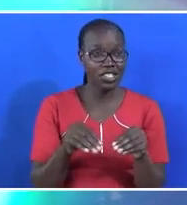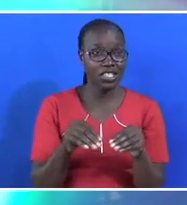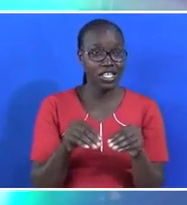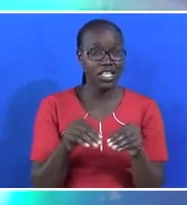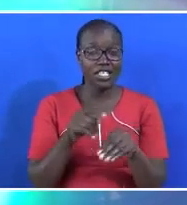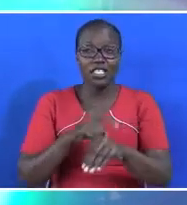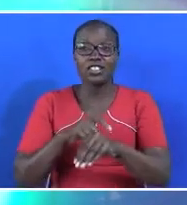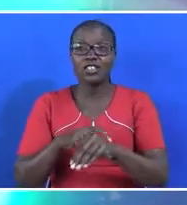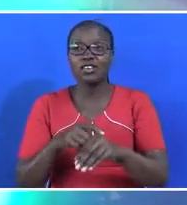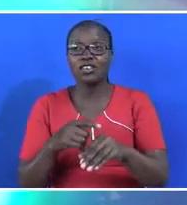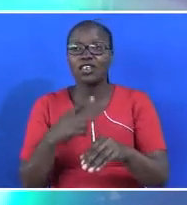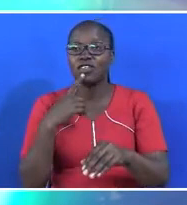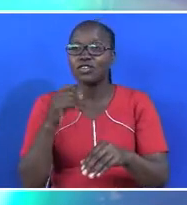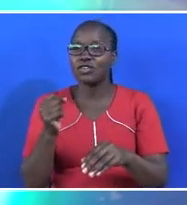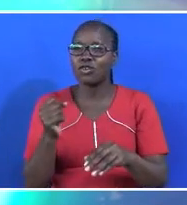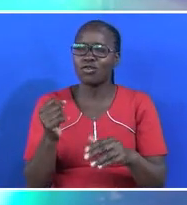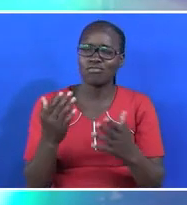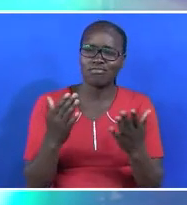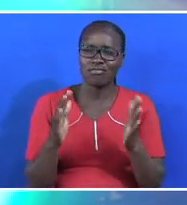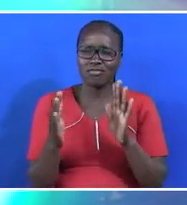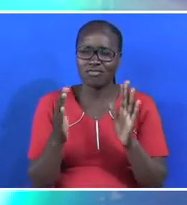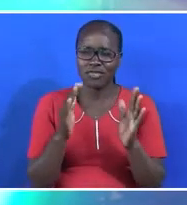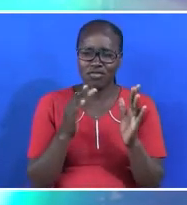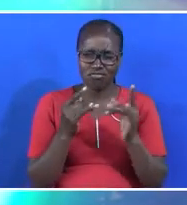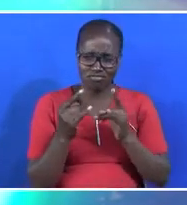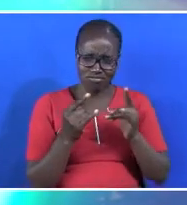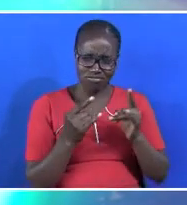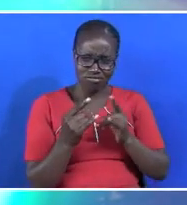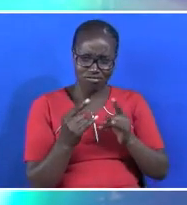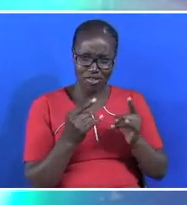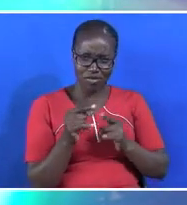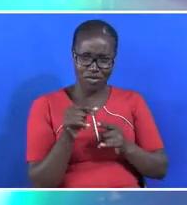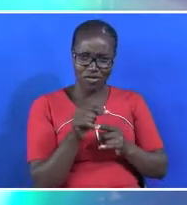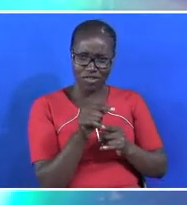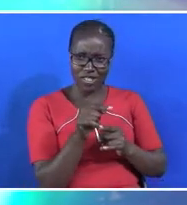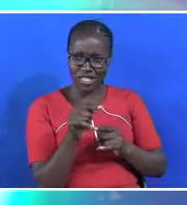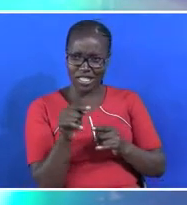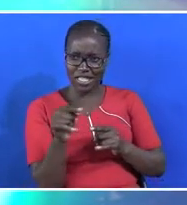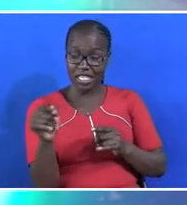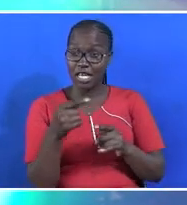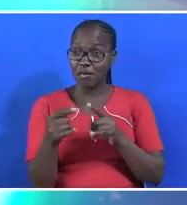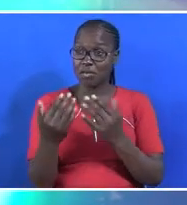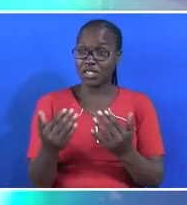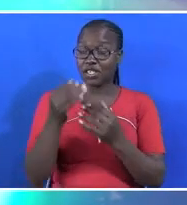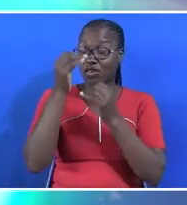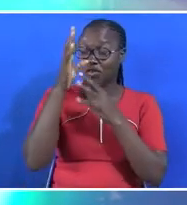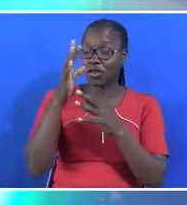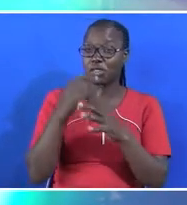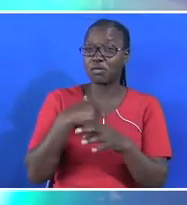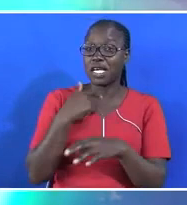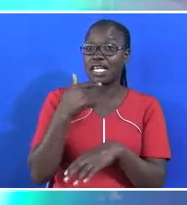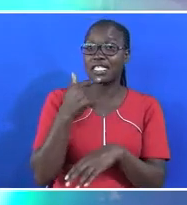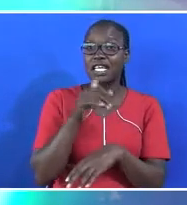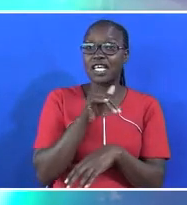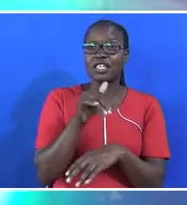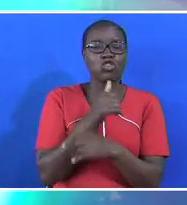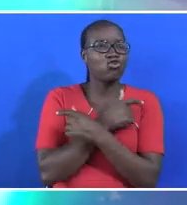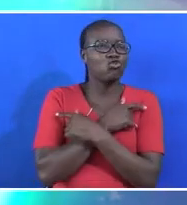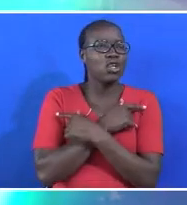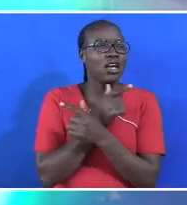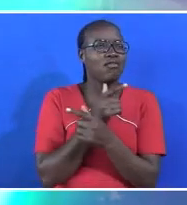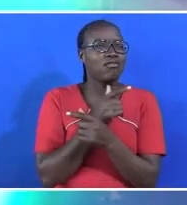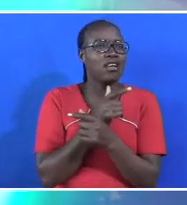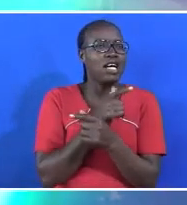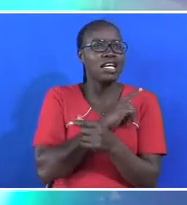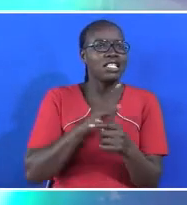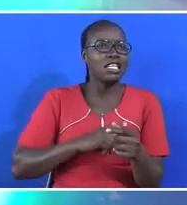that season. And so there is a scramble for these things. But child of God, I would say that those who love the Lord only